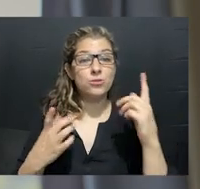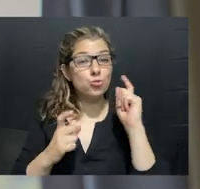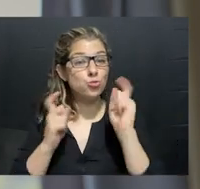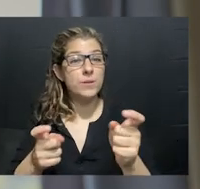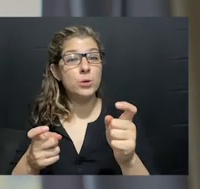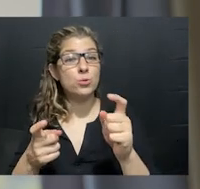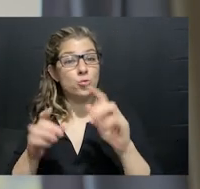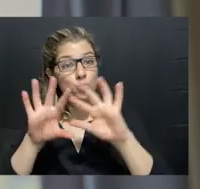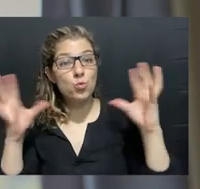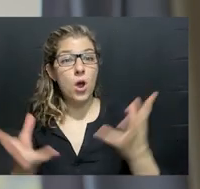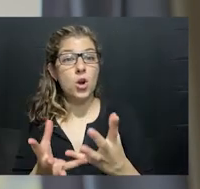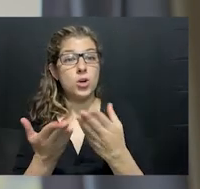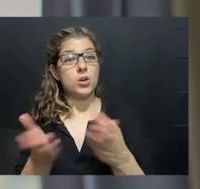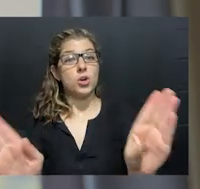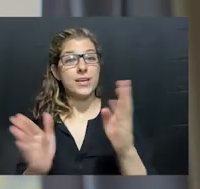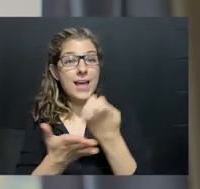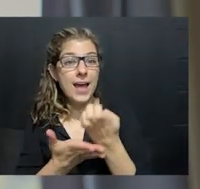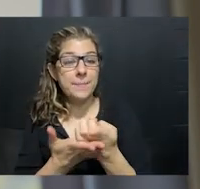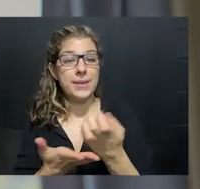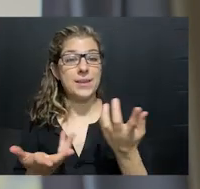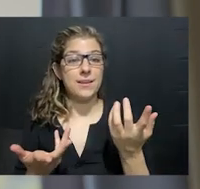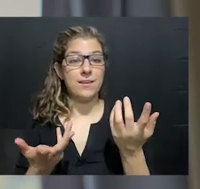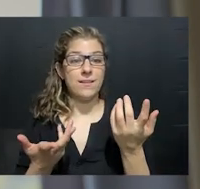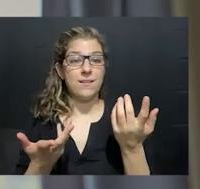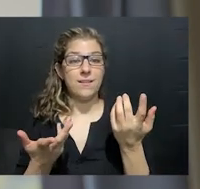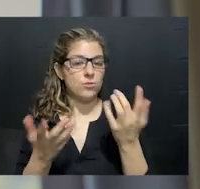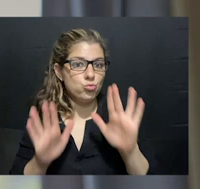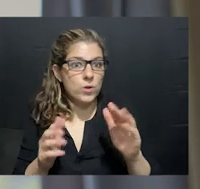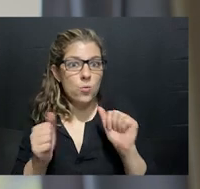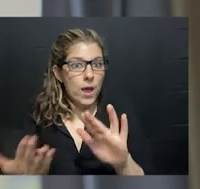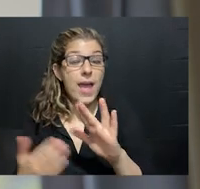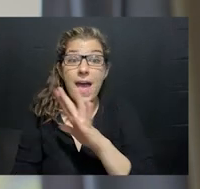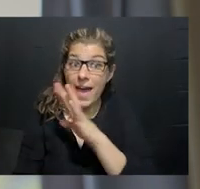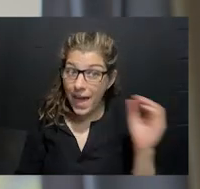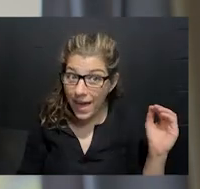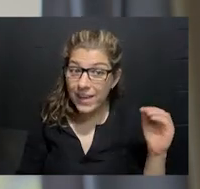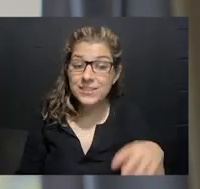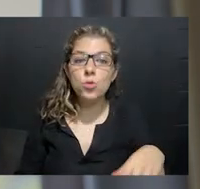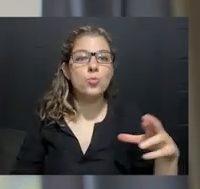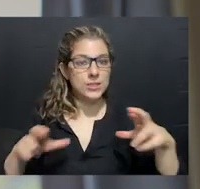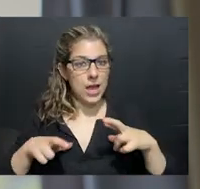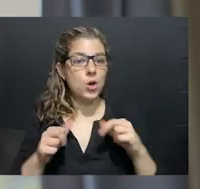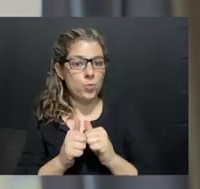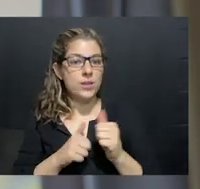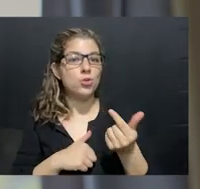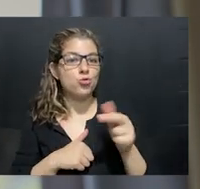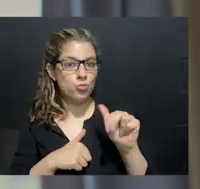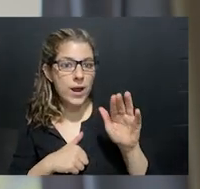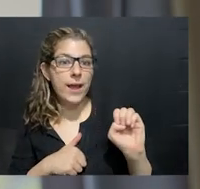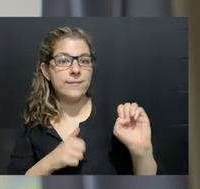to the broader economy in a phenomenal way, and be able to retire with grace and